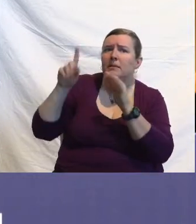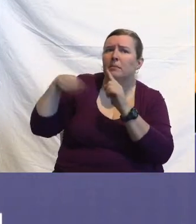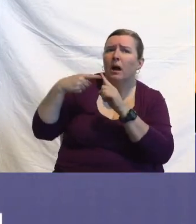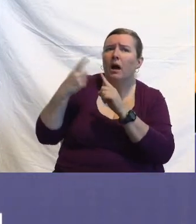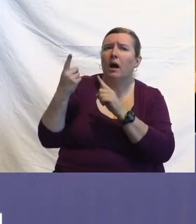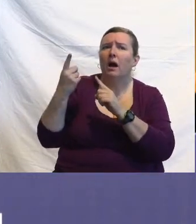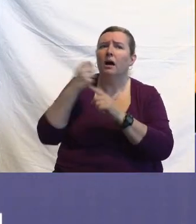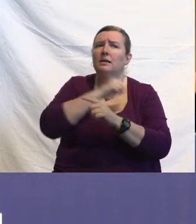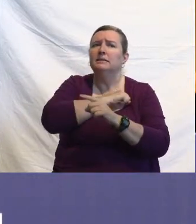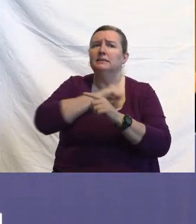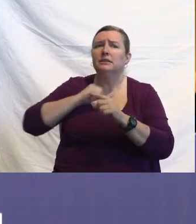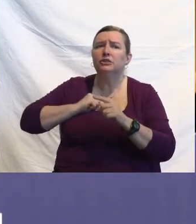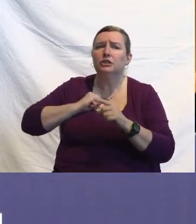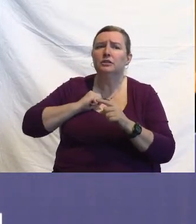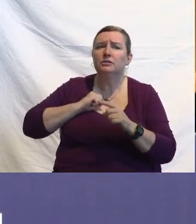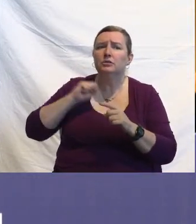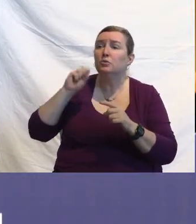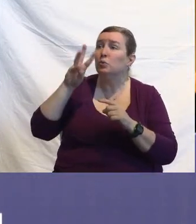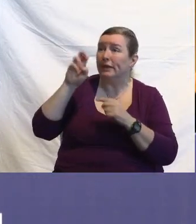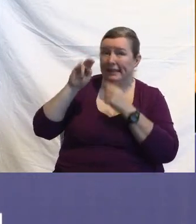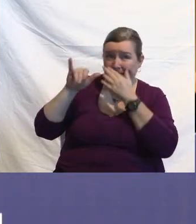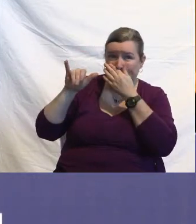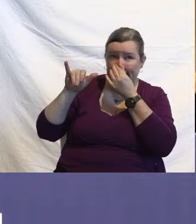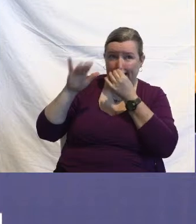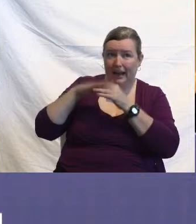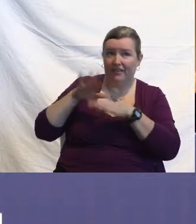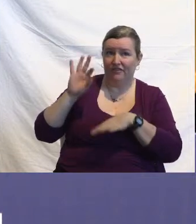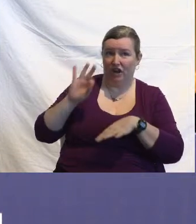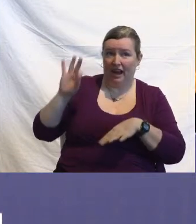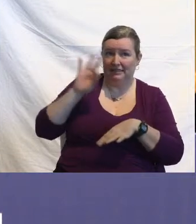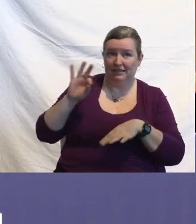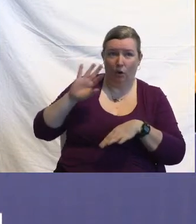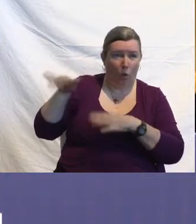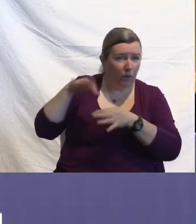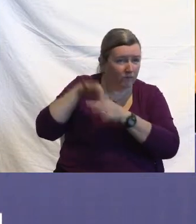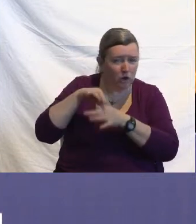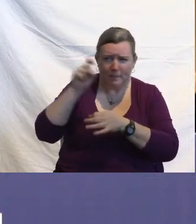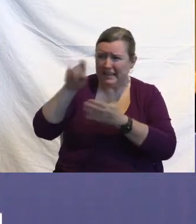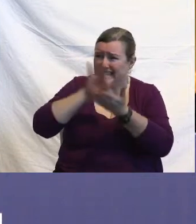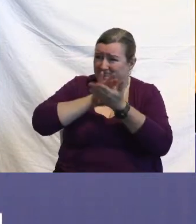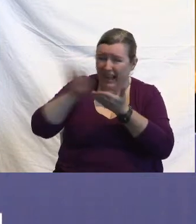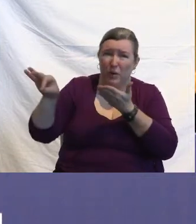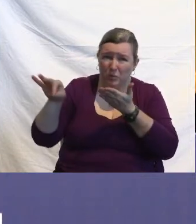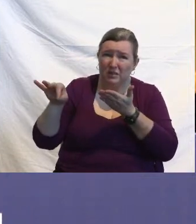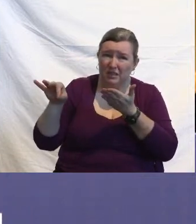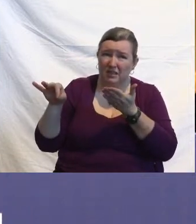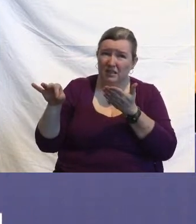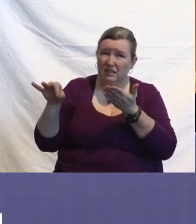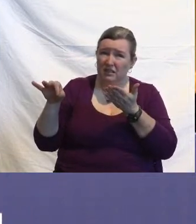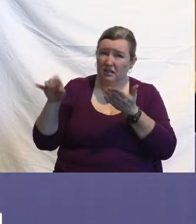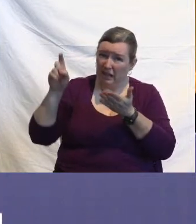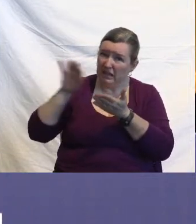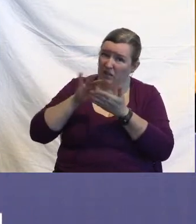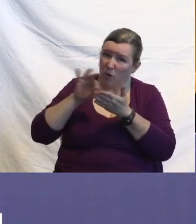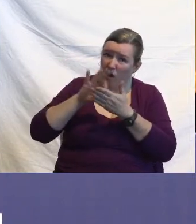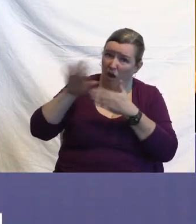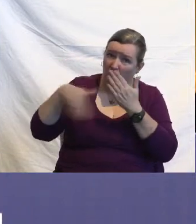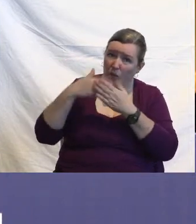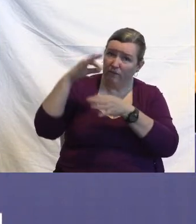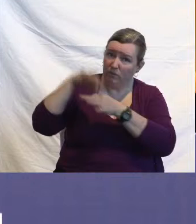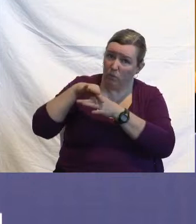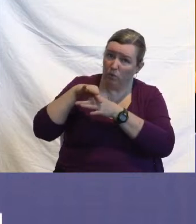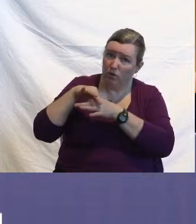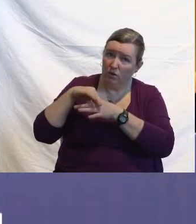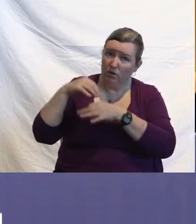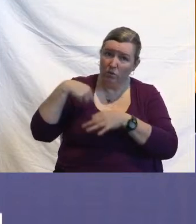on Friday, saying that all those votes should be counted. How do you square that those should be counted? We all agree all the votes will be